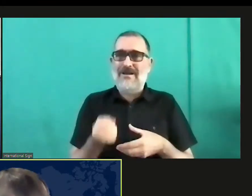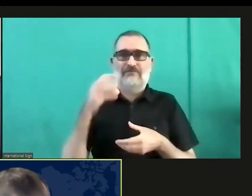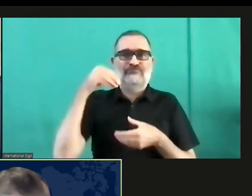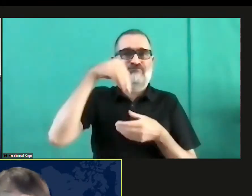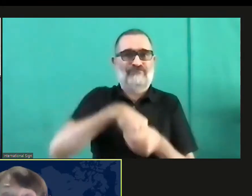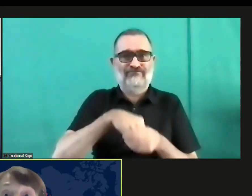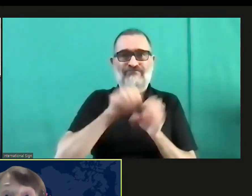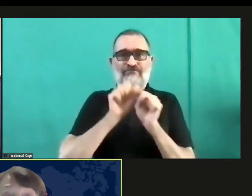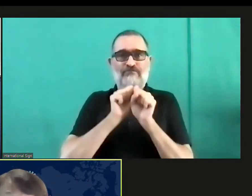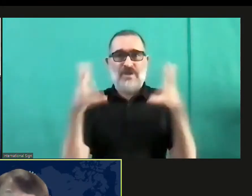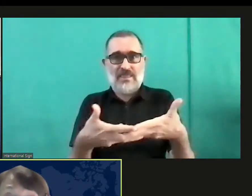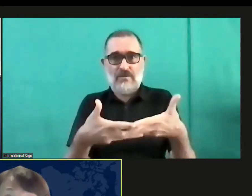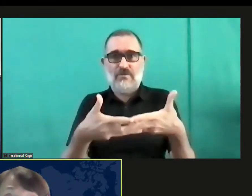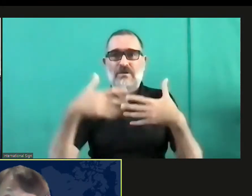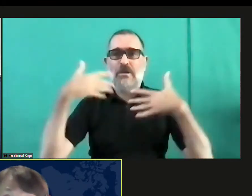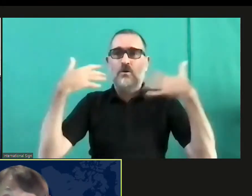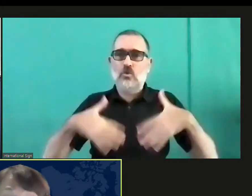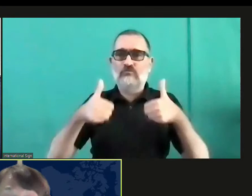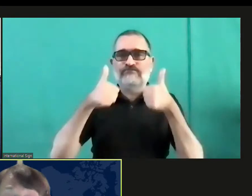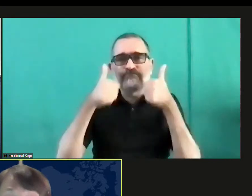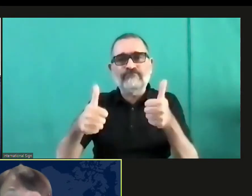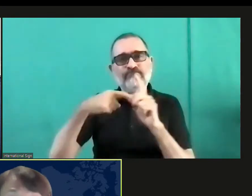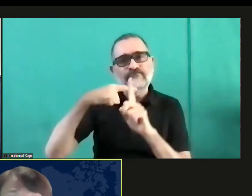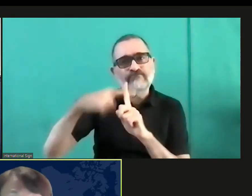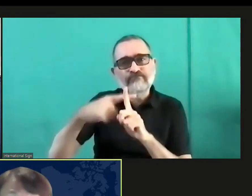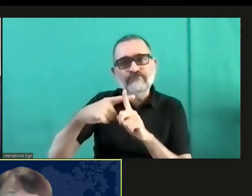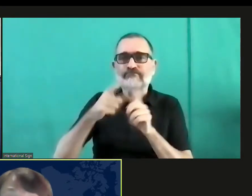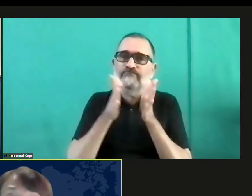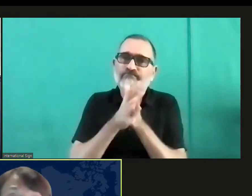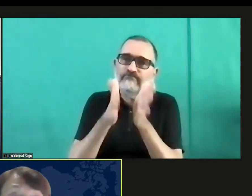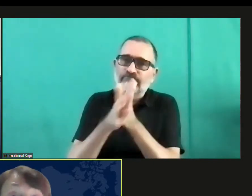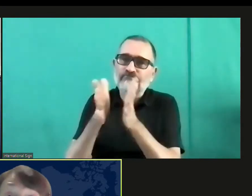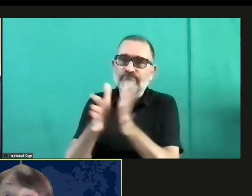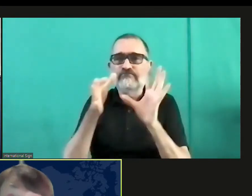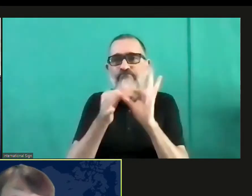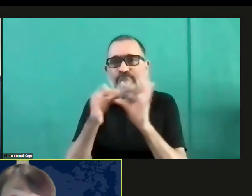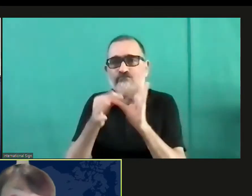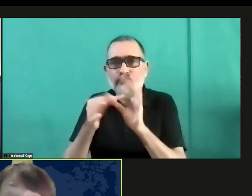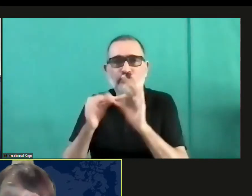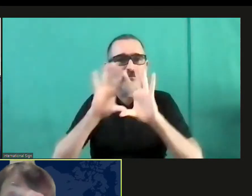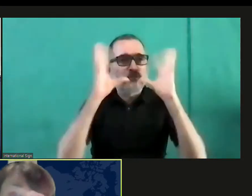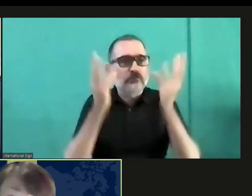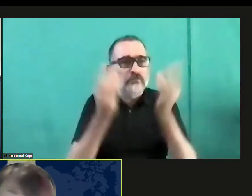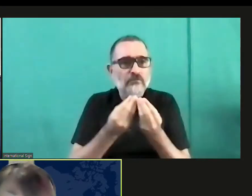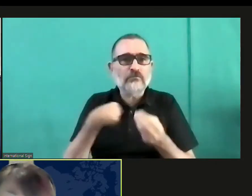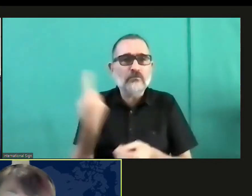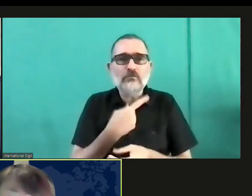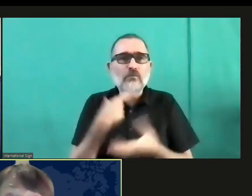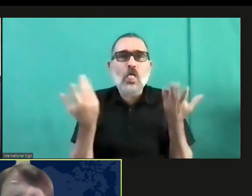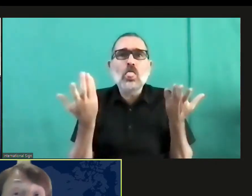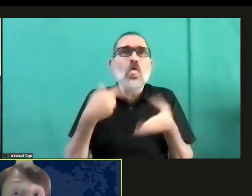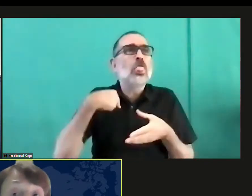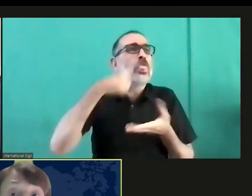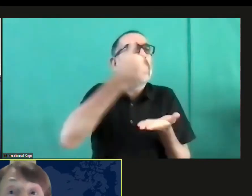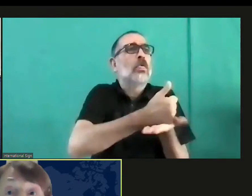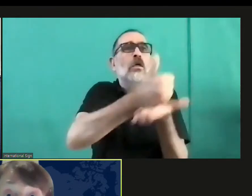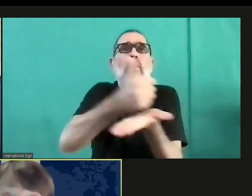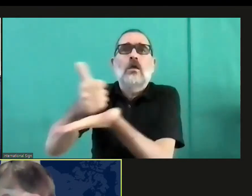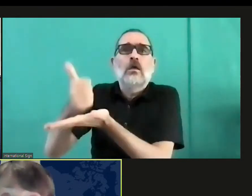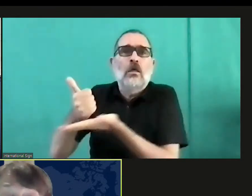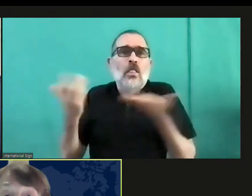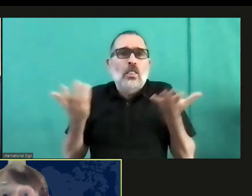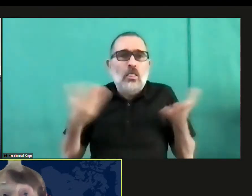I remember what was going on 20 years ago. 20 years ago, we had pioneers in